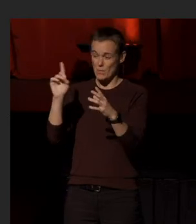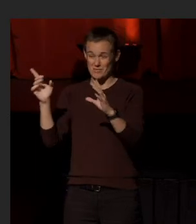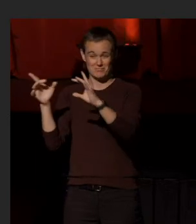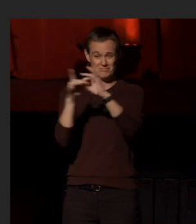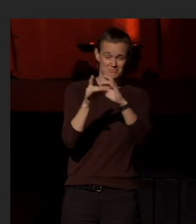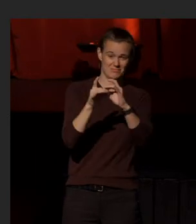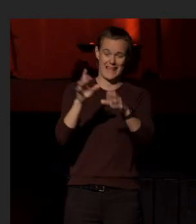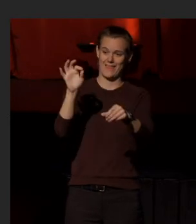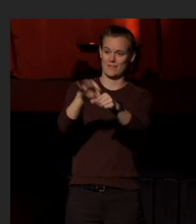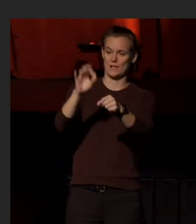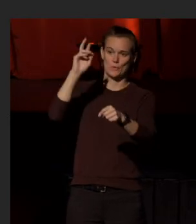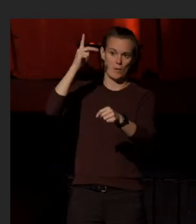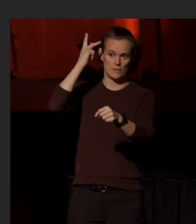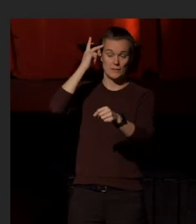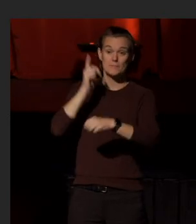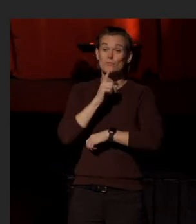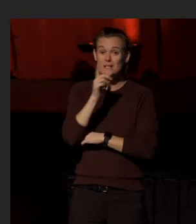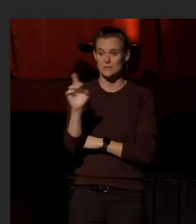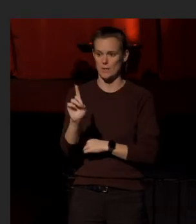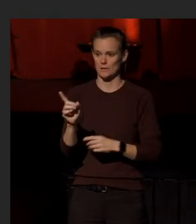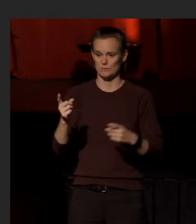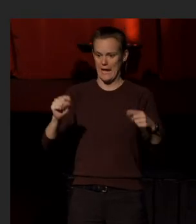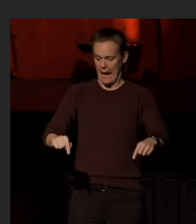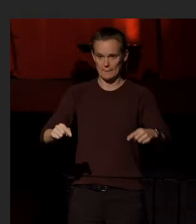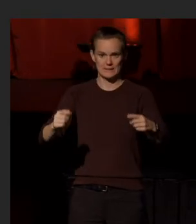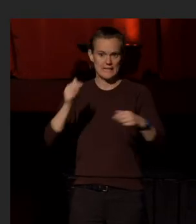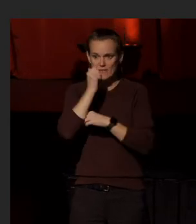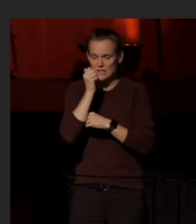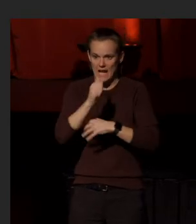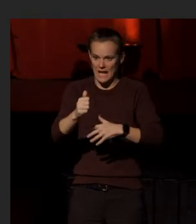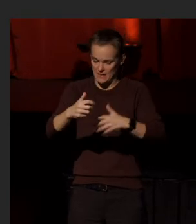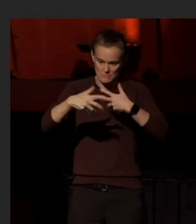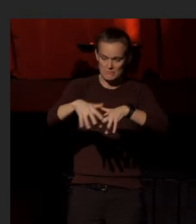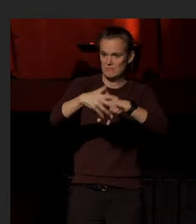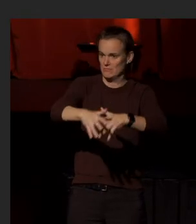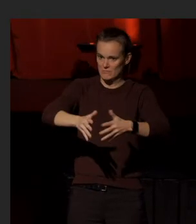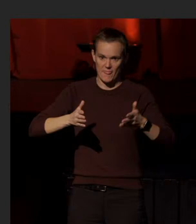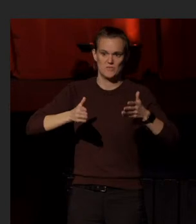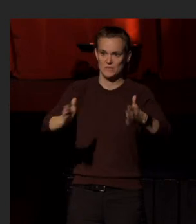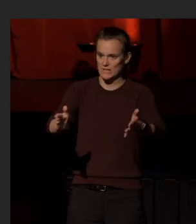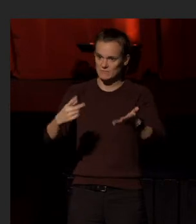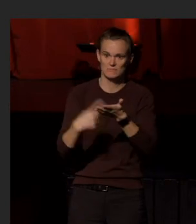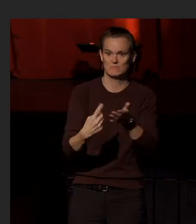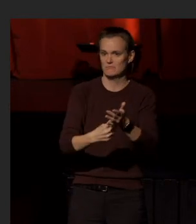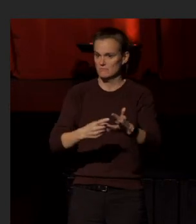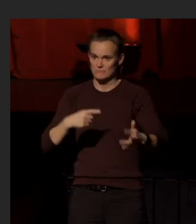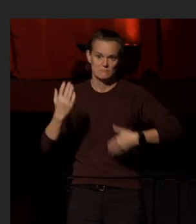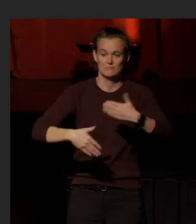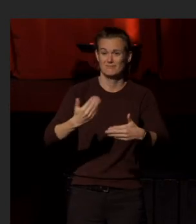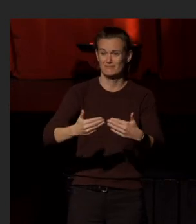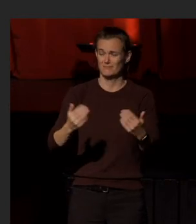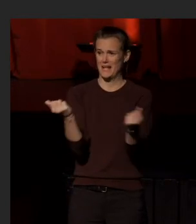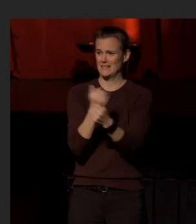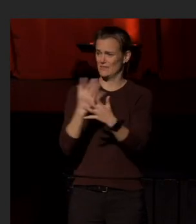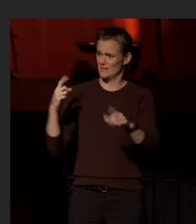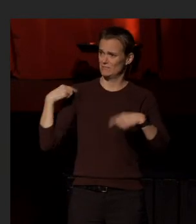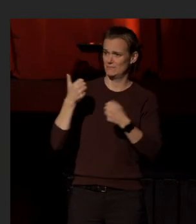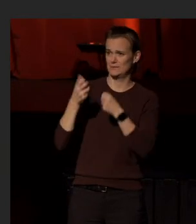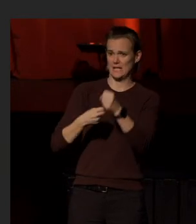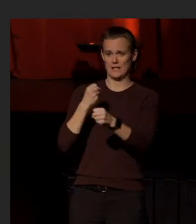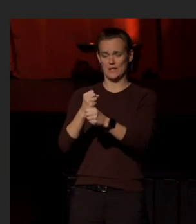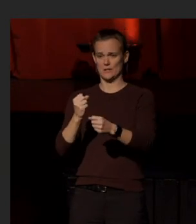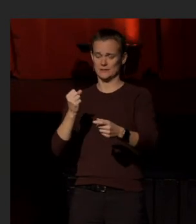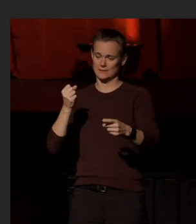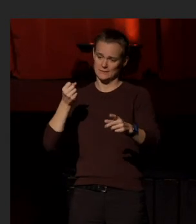democracy is what happens in the street, you know? Everything that has been significant in the last 10 years and policy changes have come about through